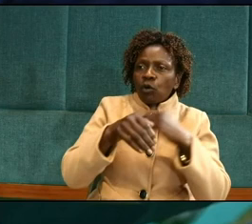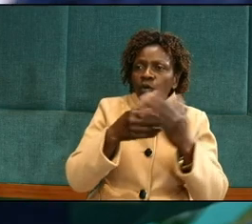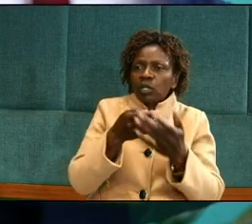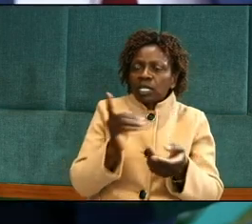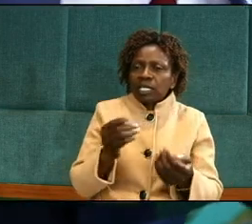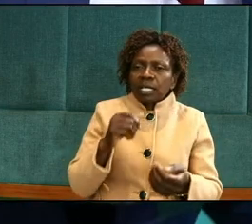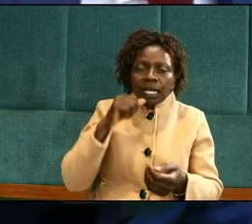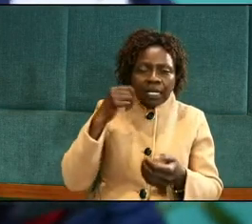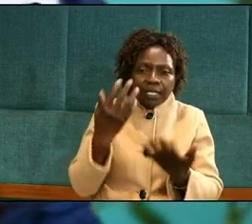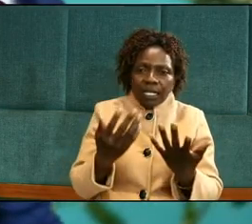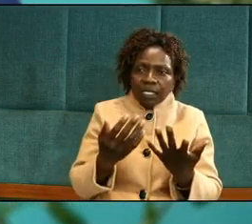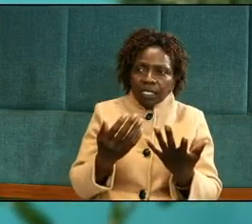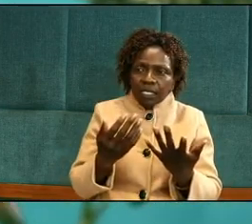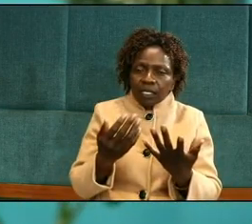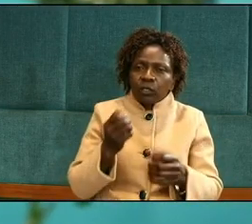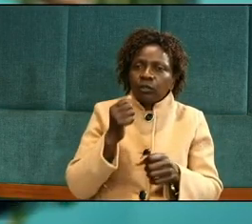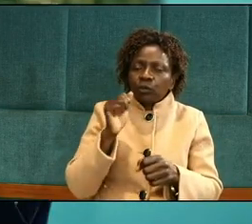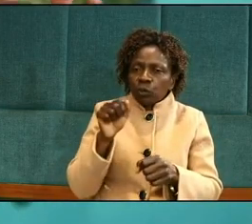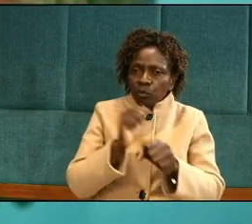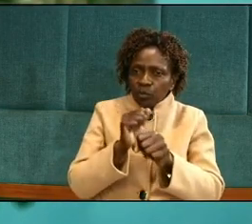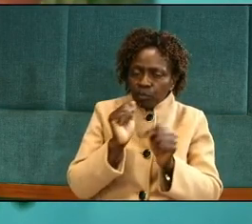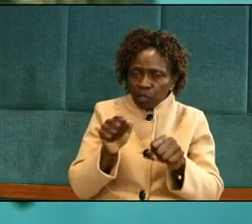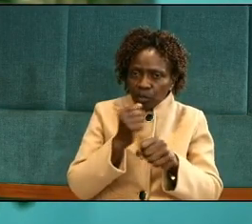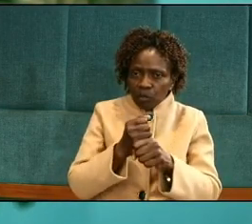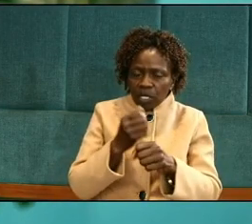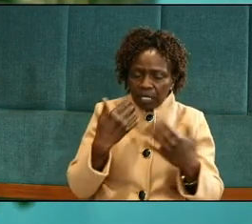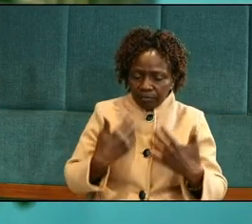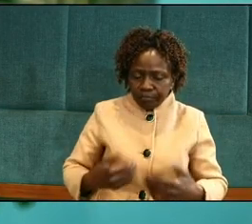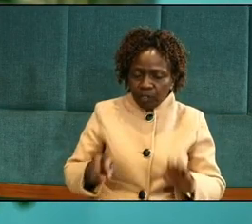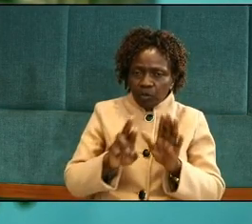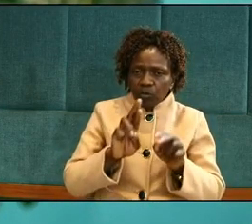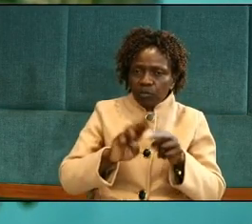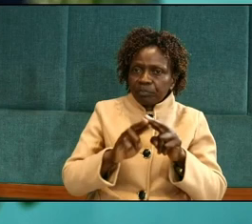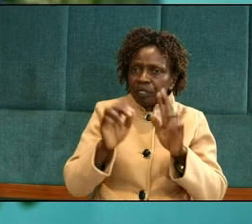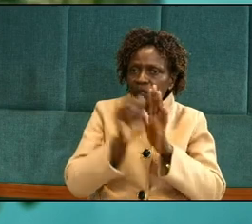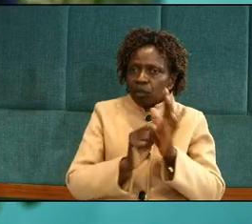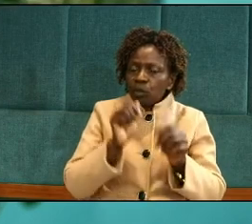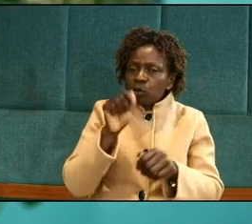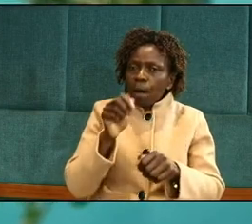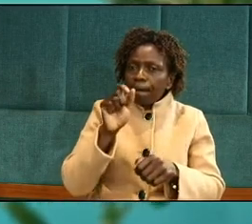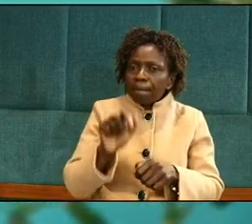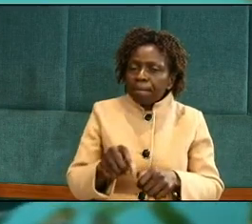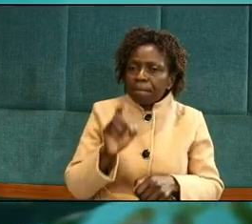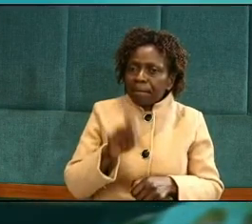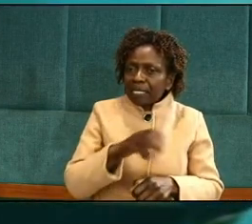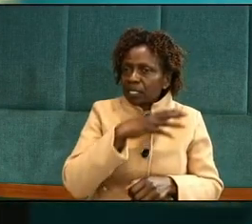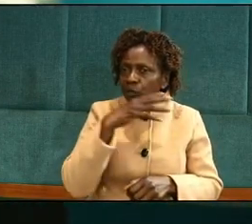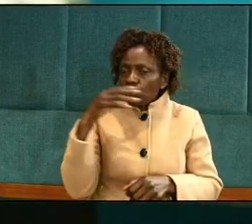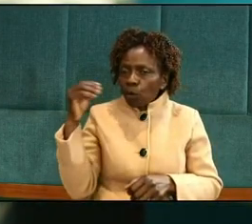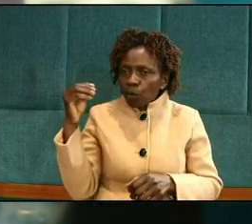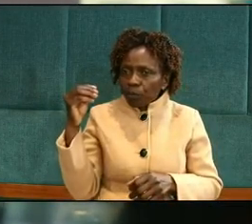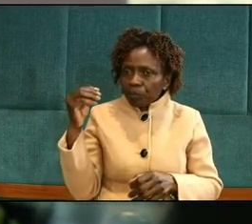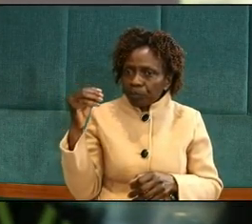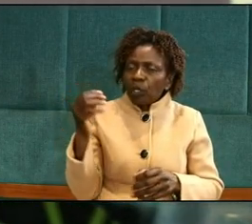these nice things you can do, in human social relations, you must hold